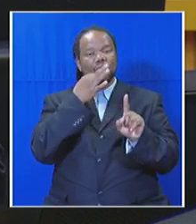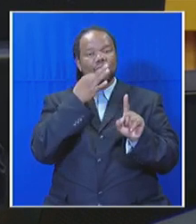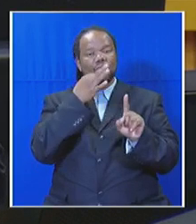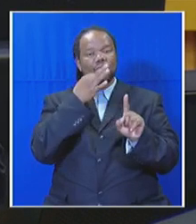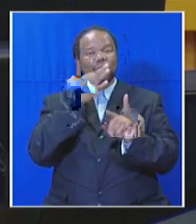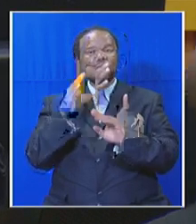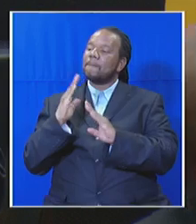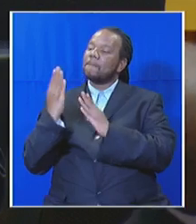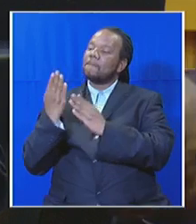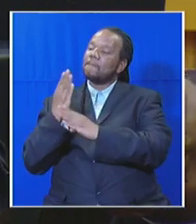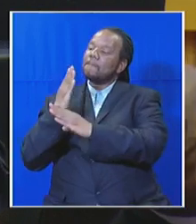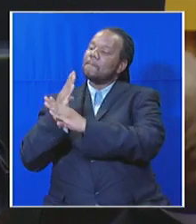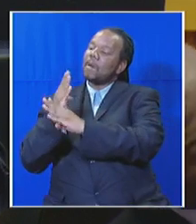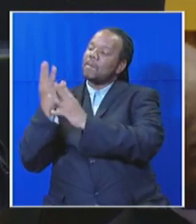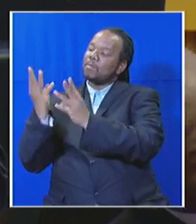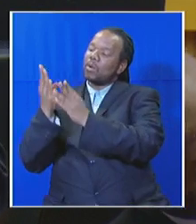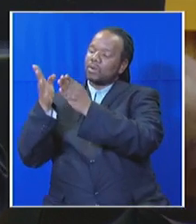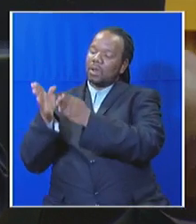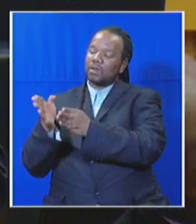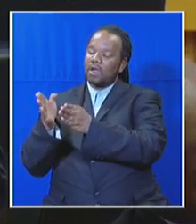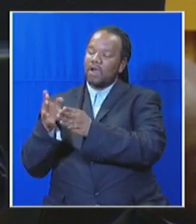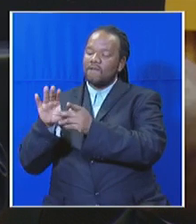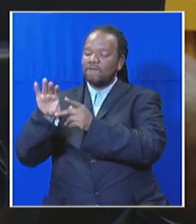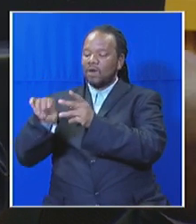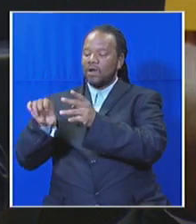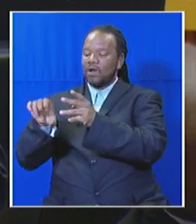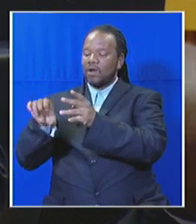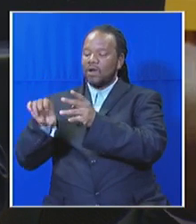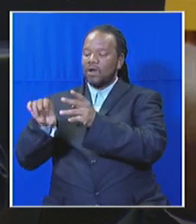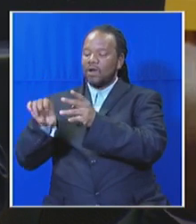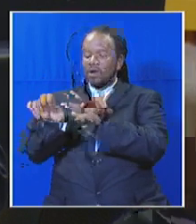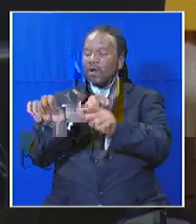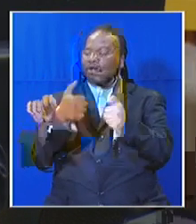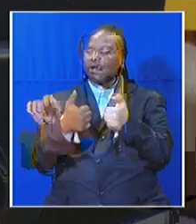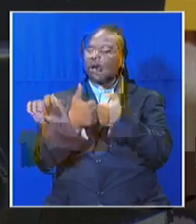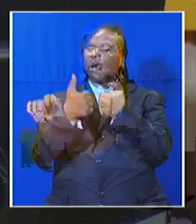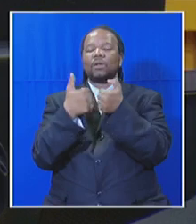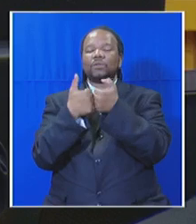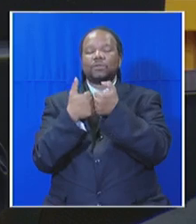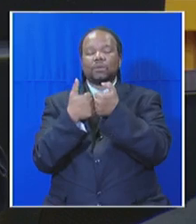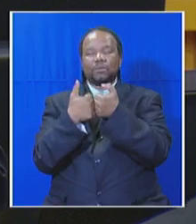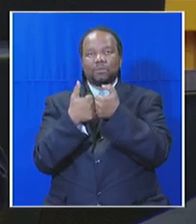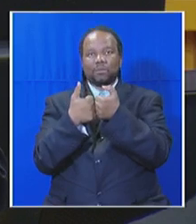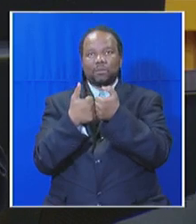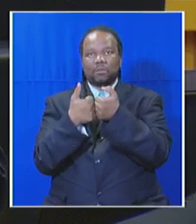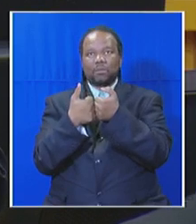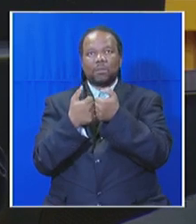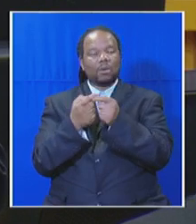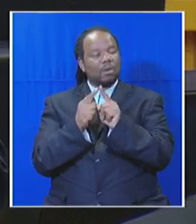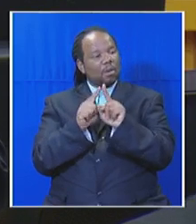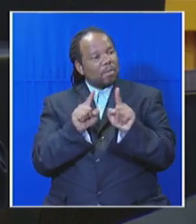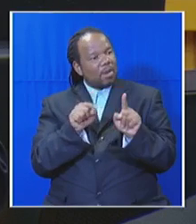the protector, and this house can act as an appeal